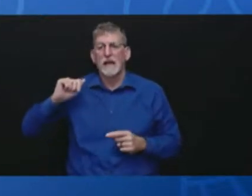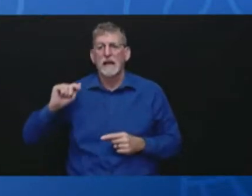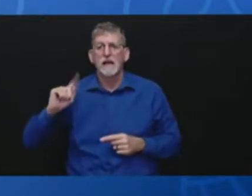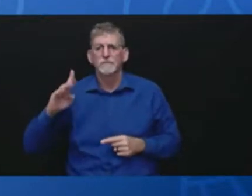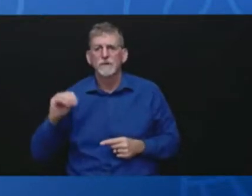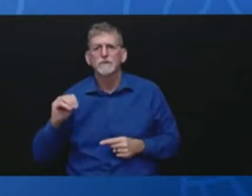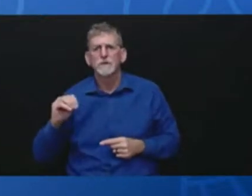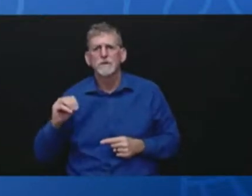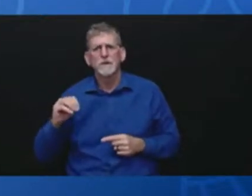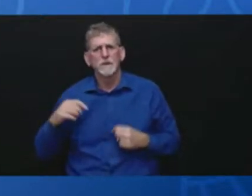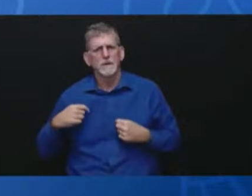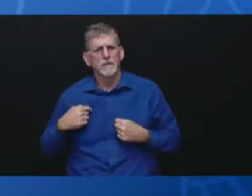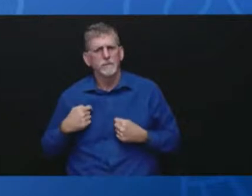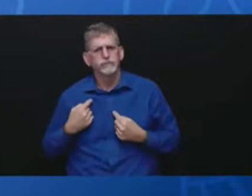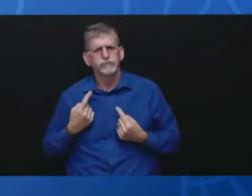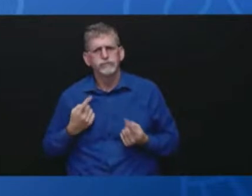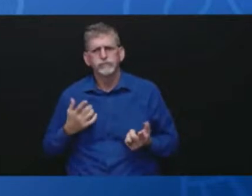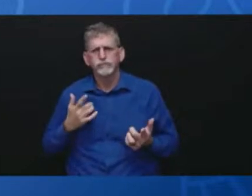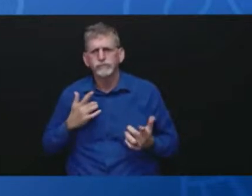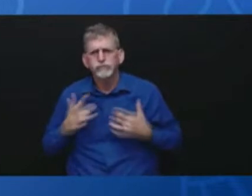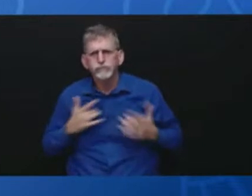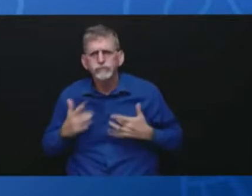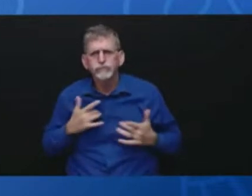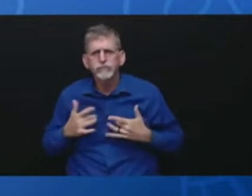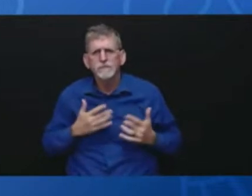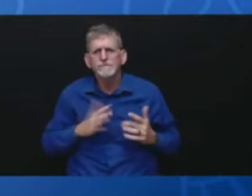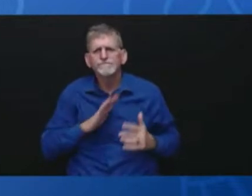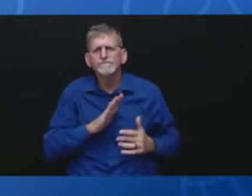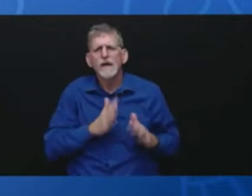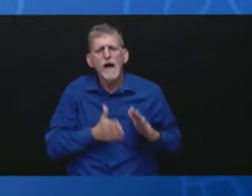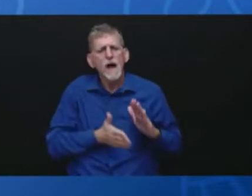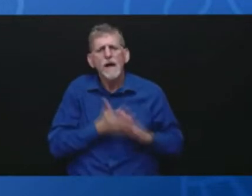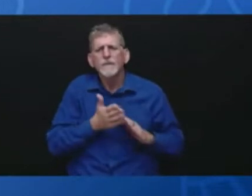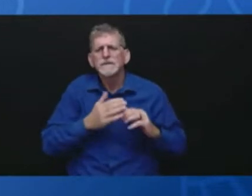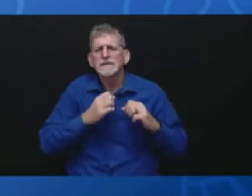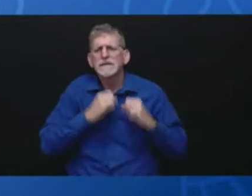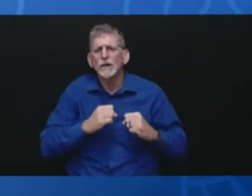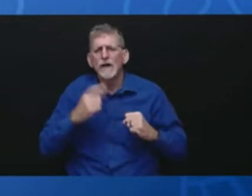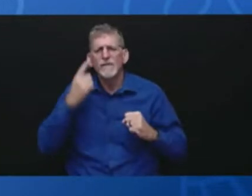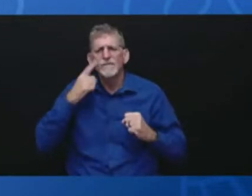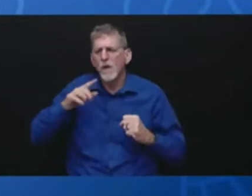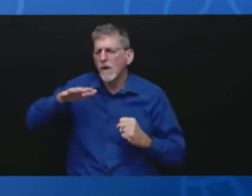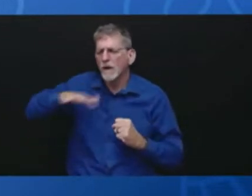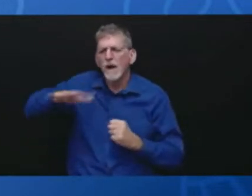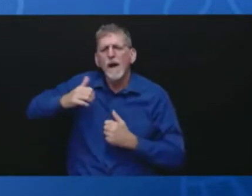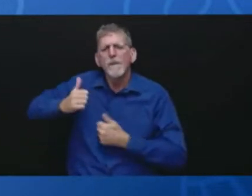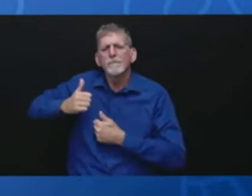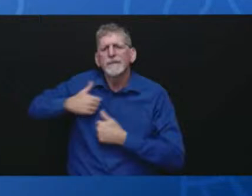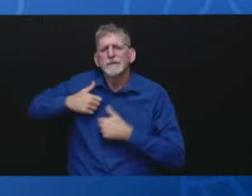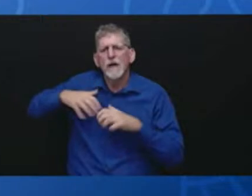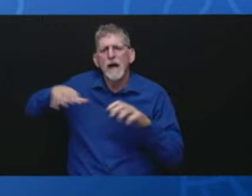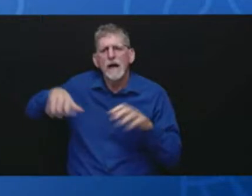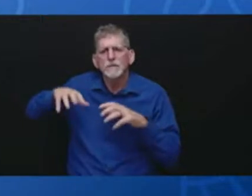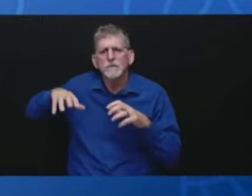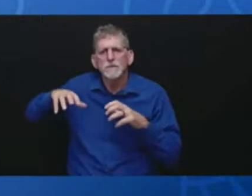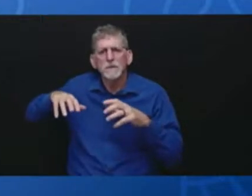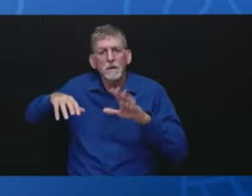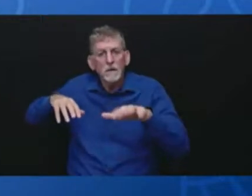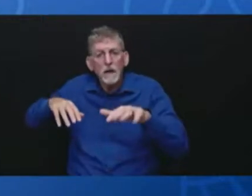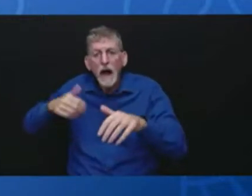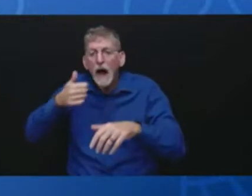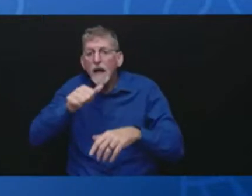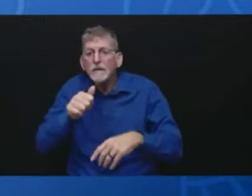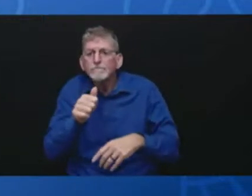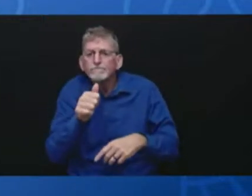for military actions and others, things that are classified. There has been an unprecedented, to my